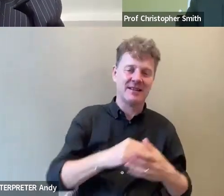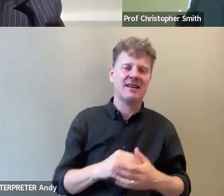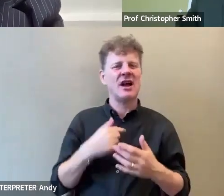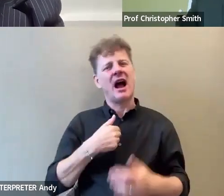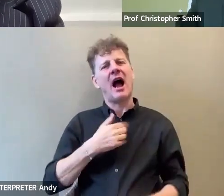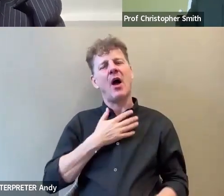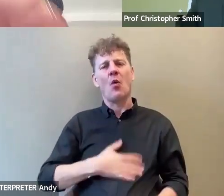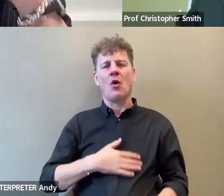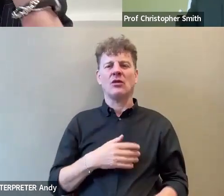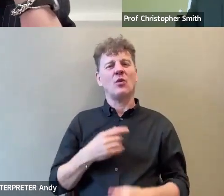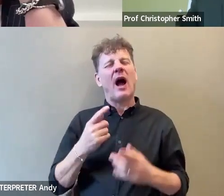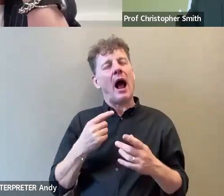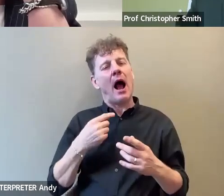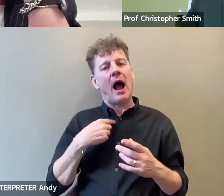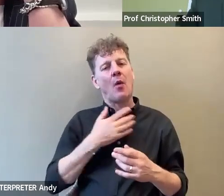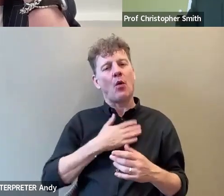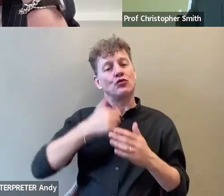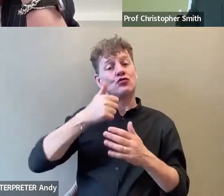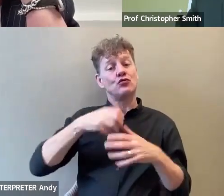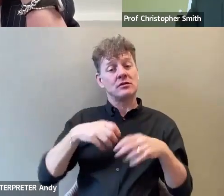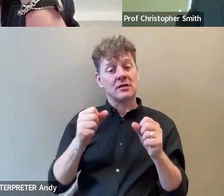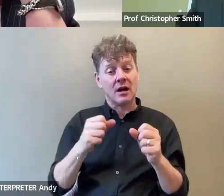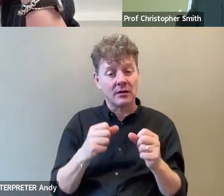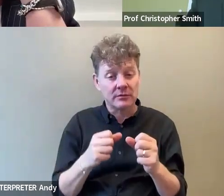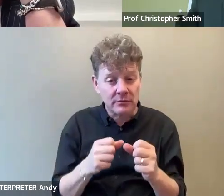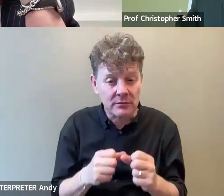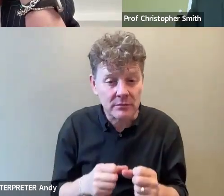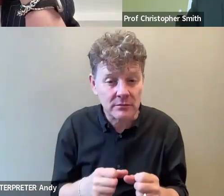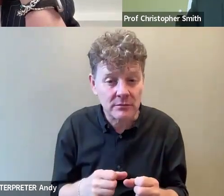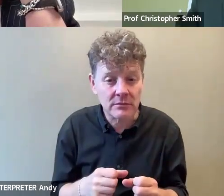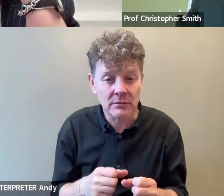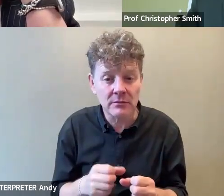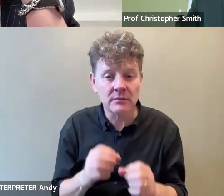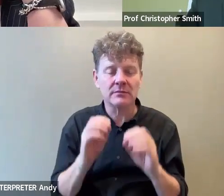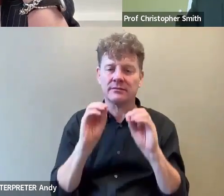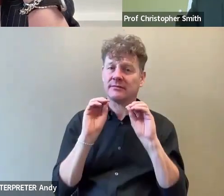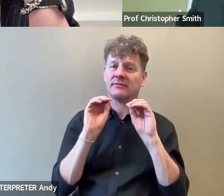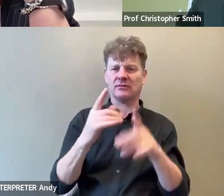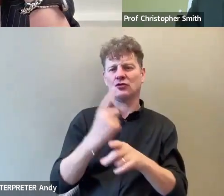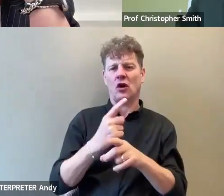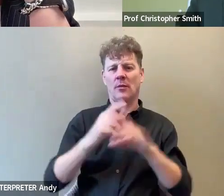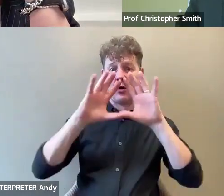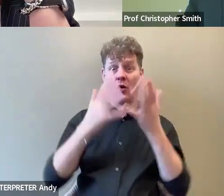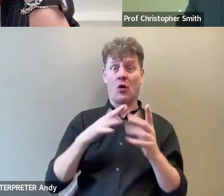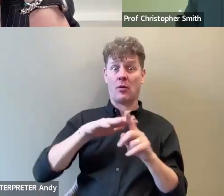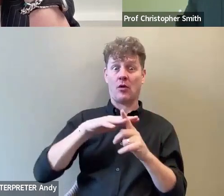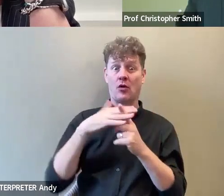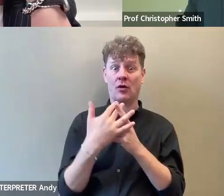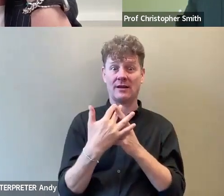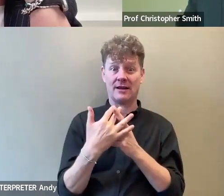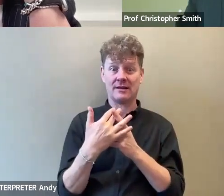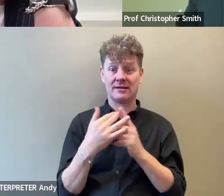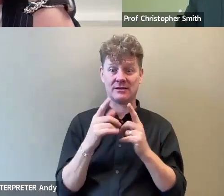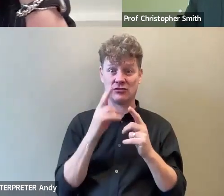want to start by talking about the international and global context. If you could move to the next slide,